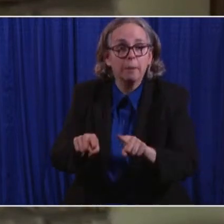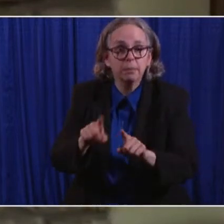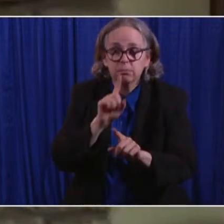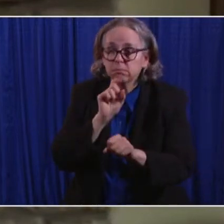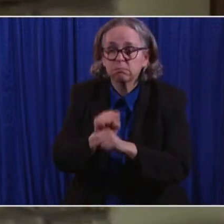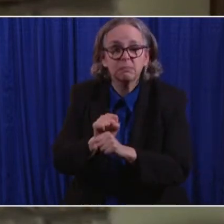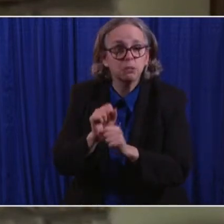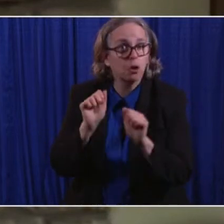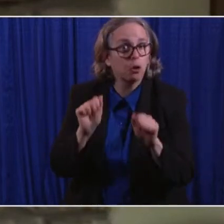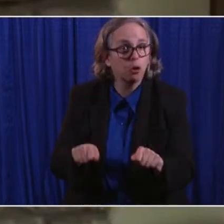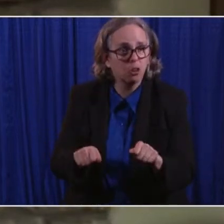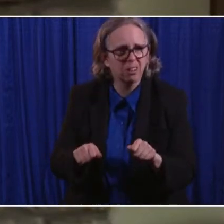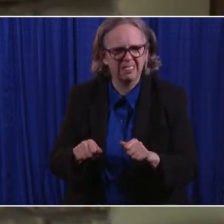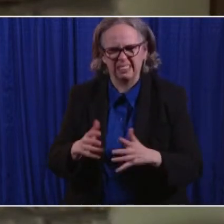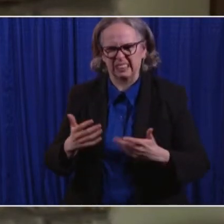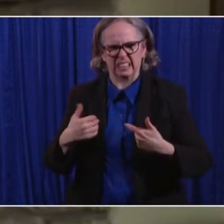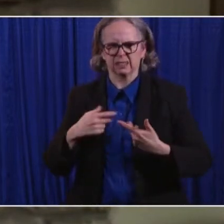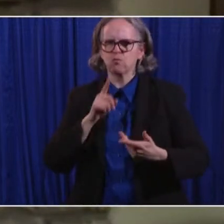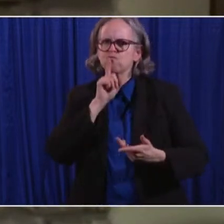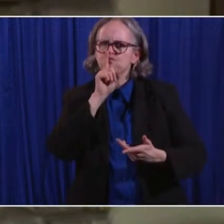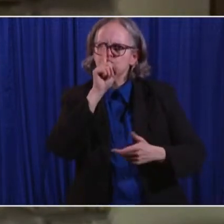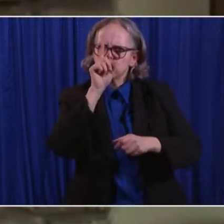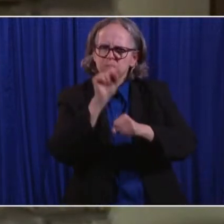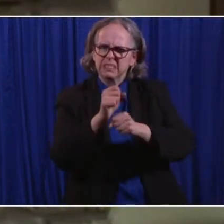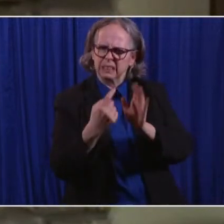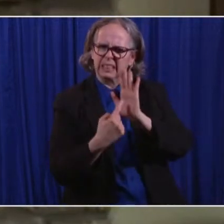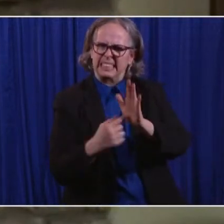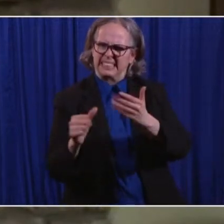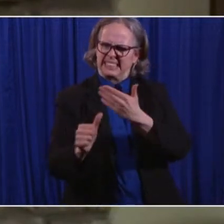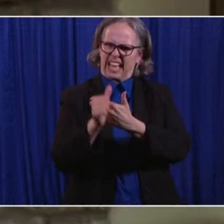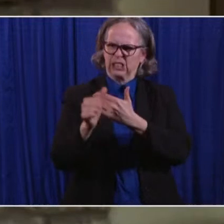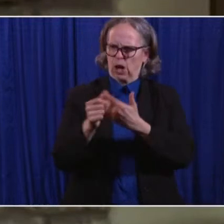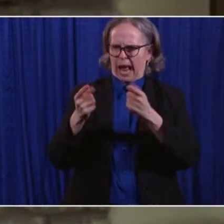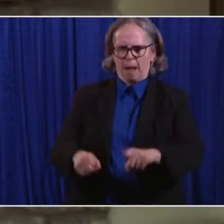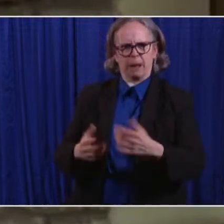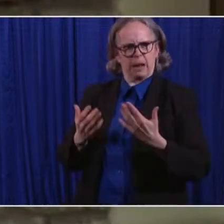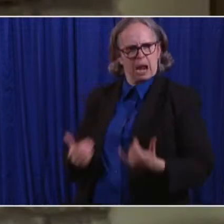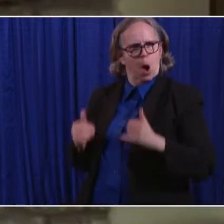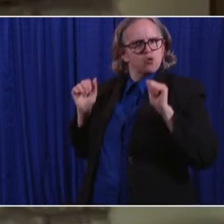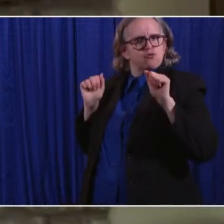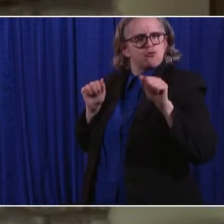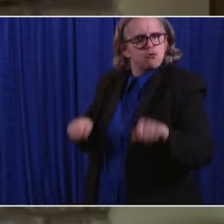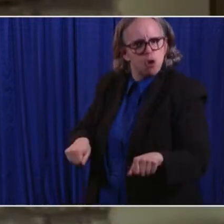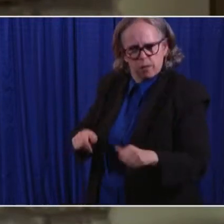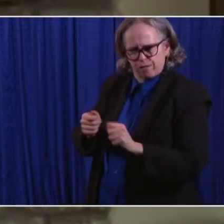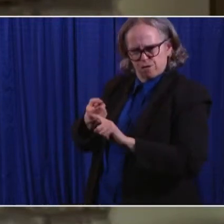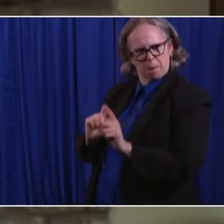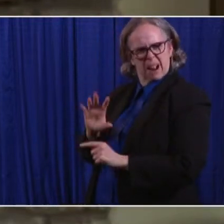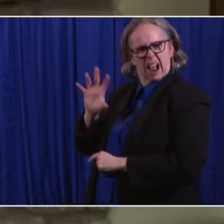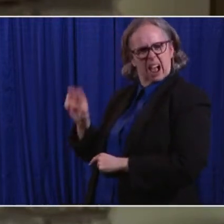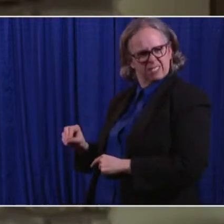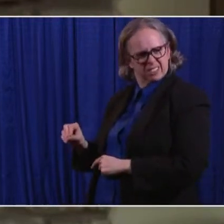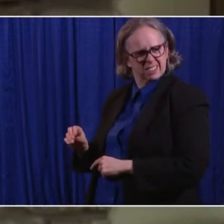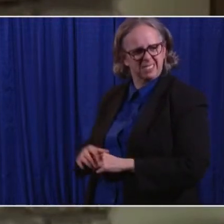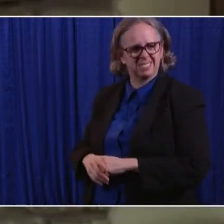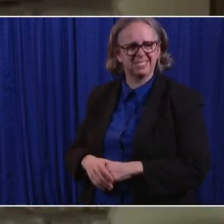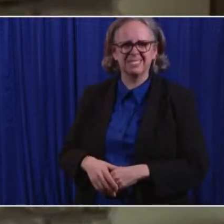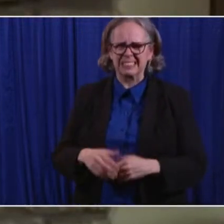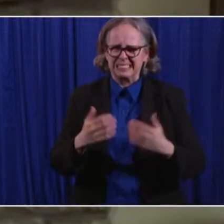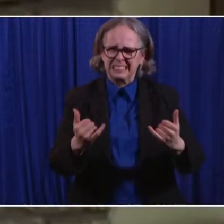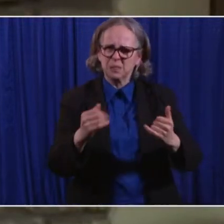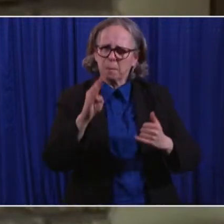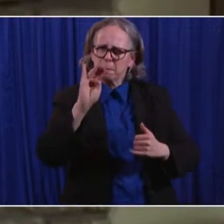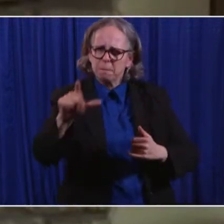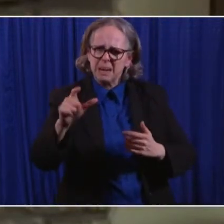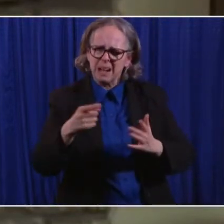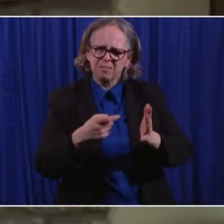So these are real dangers. And to require, as this bill does, that local health